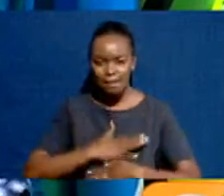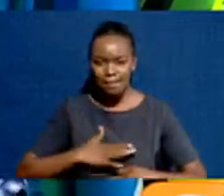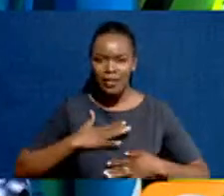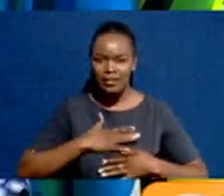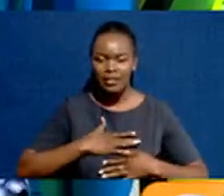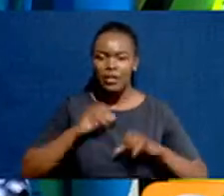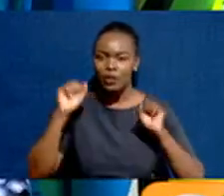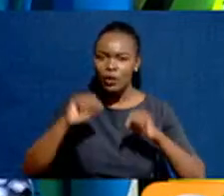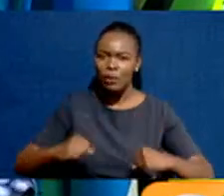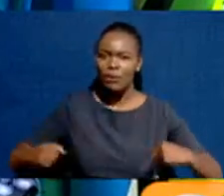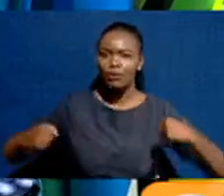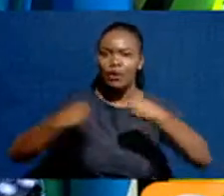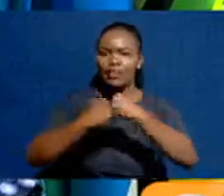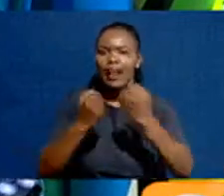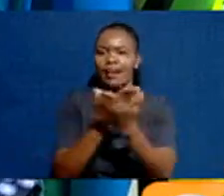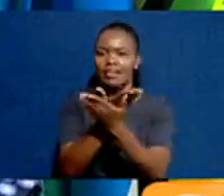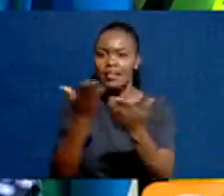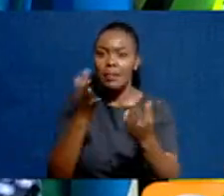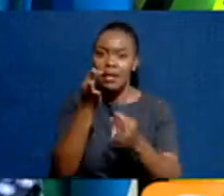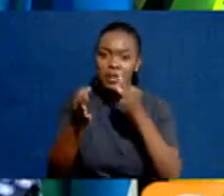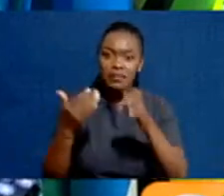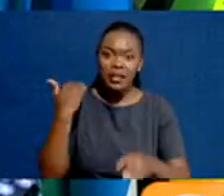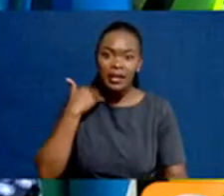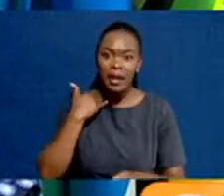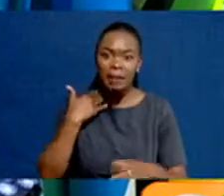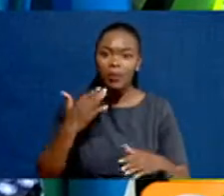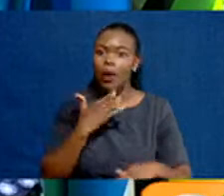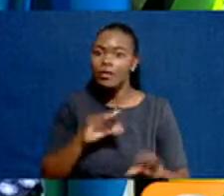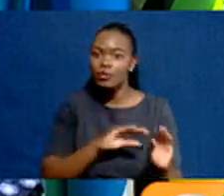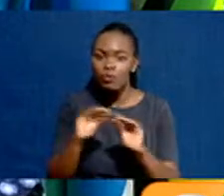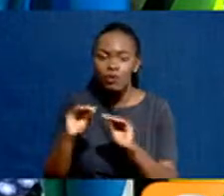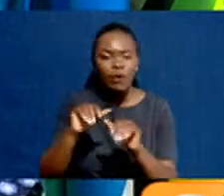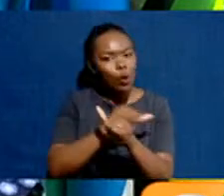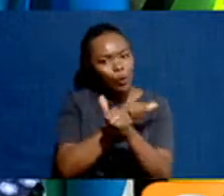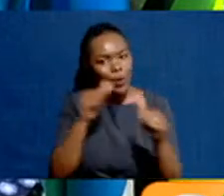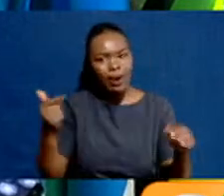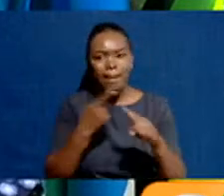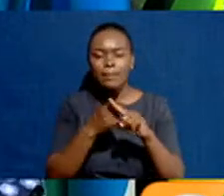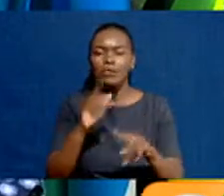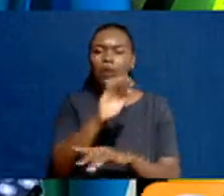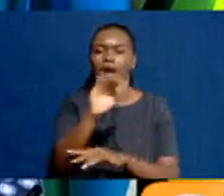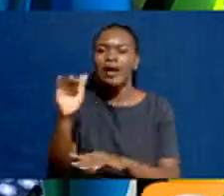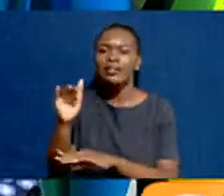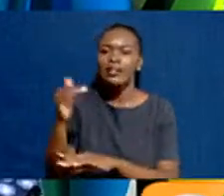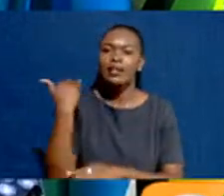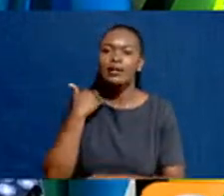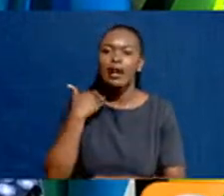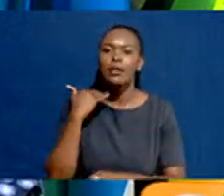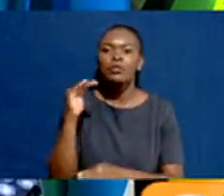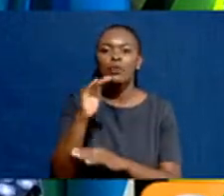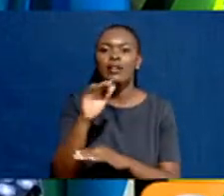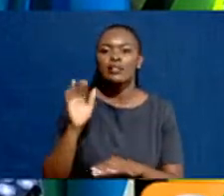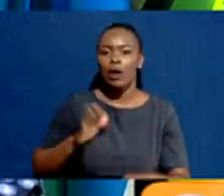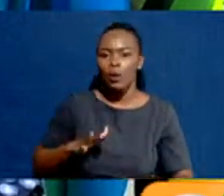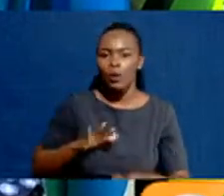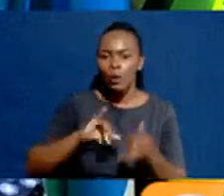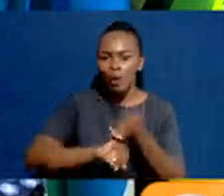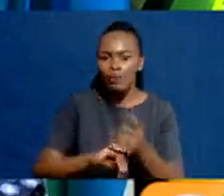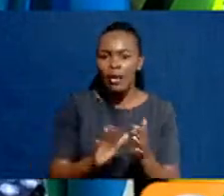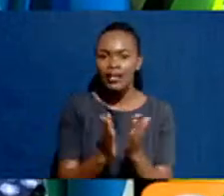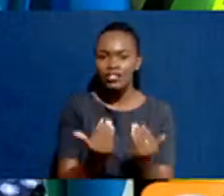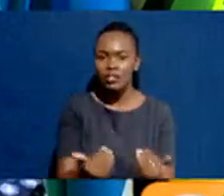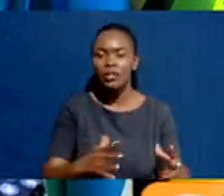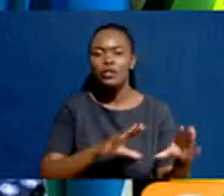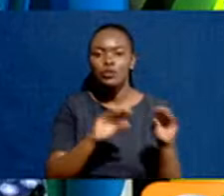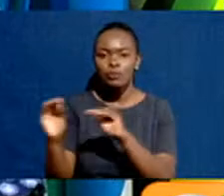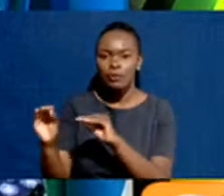with them one to one. Thank you. If the bandits want to leave too, they can leave. Okay. But we are asking the bandits to ask their women and children to leave those areas. Thank you. And then